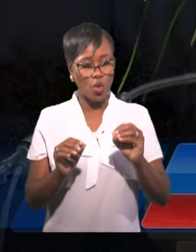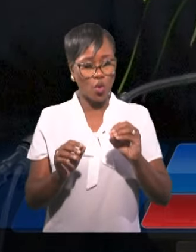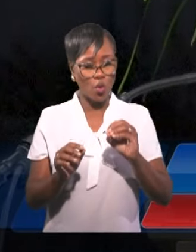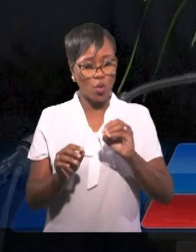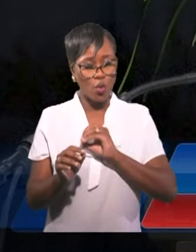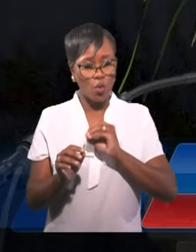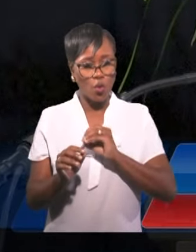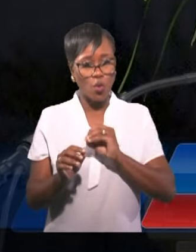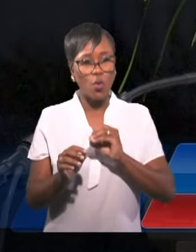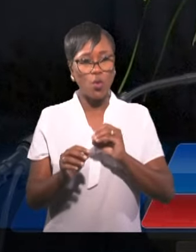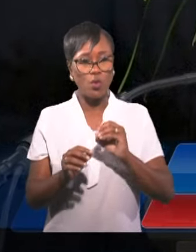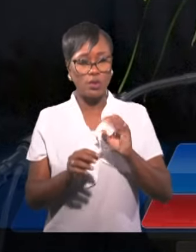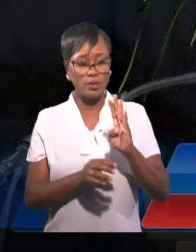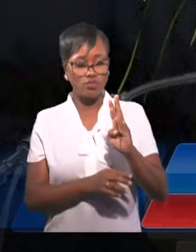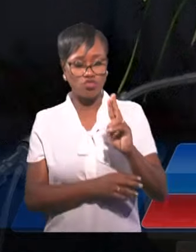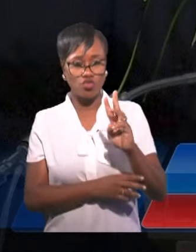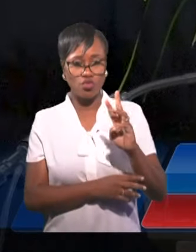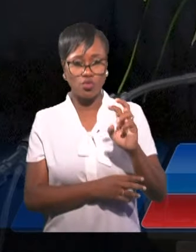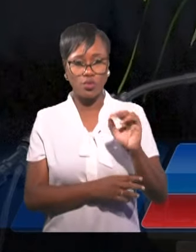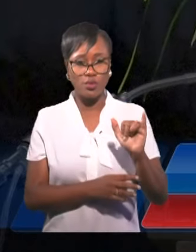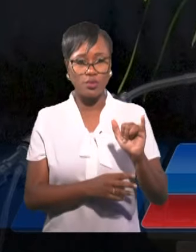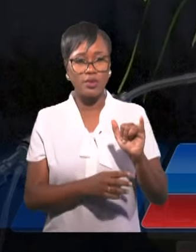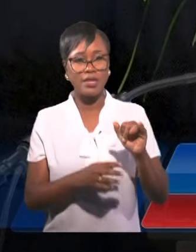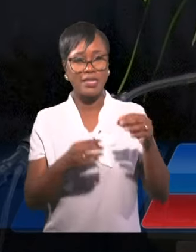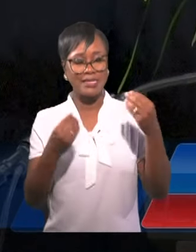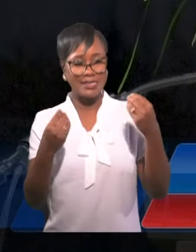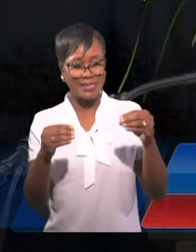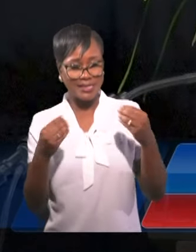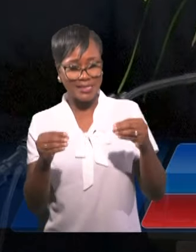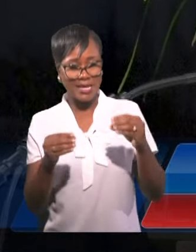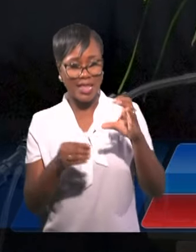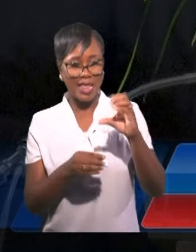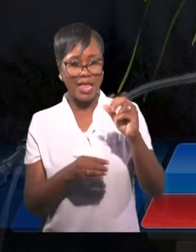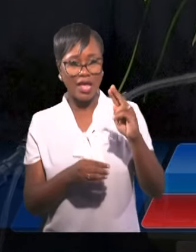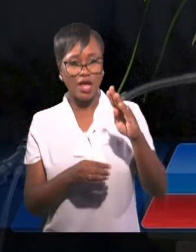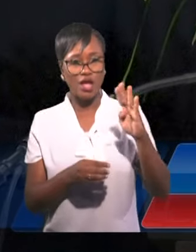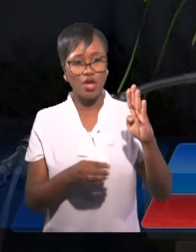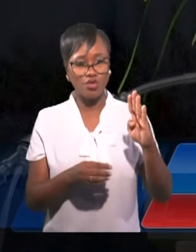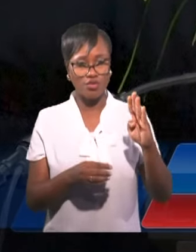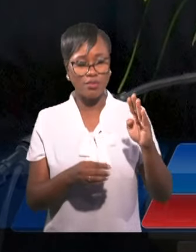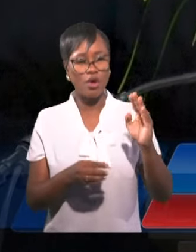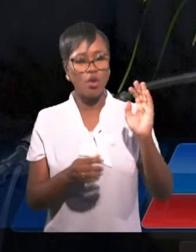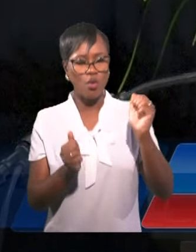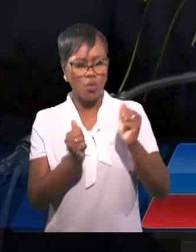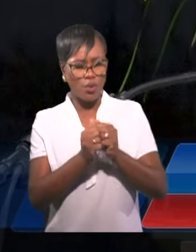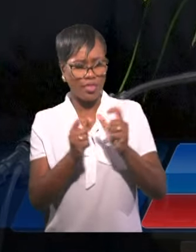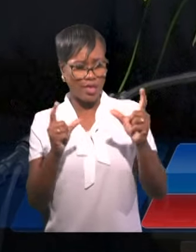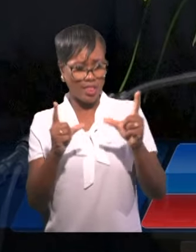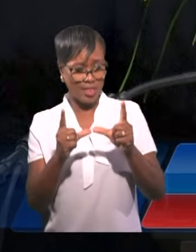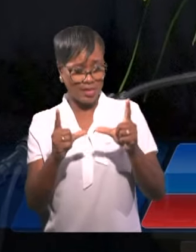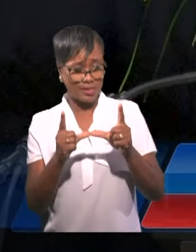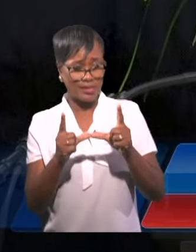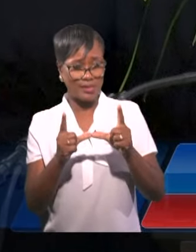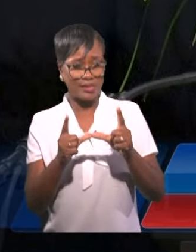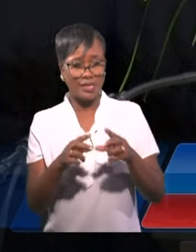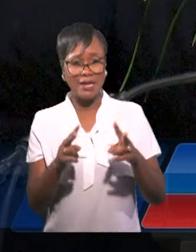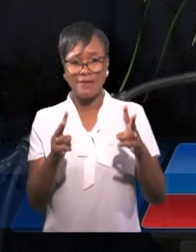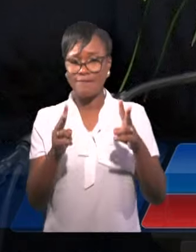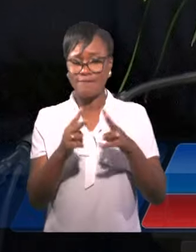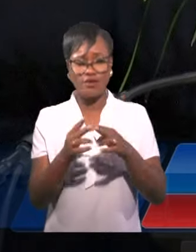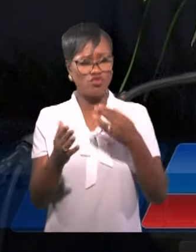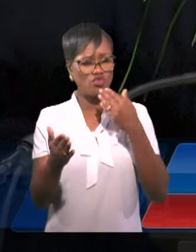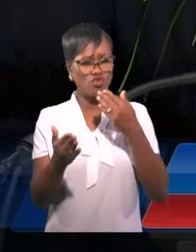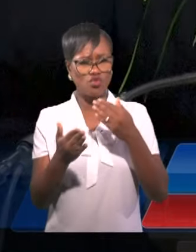brew and distribute the Carib brand or other of our brands under license to us. It's a very good